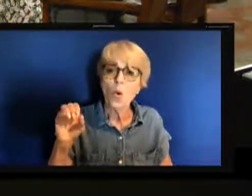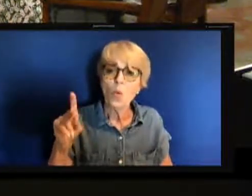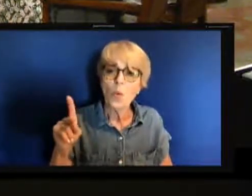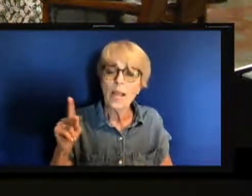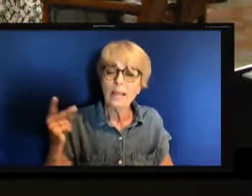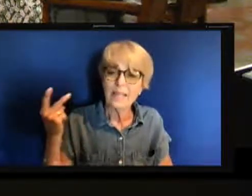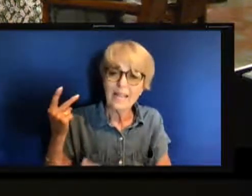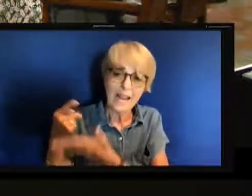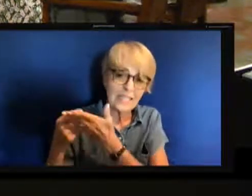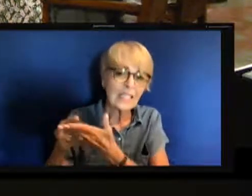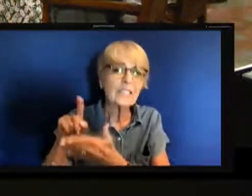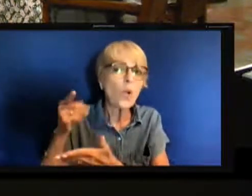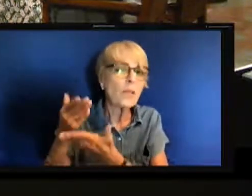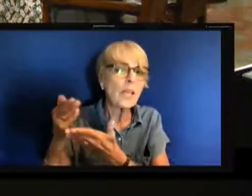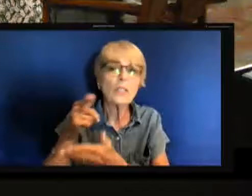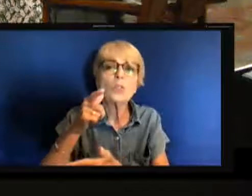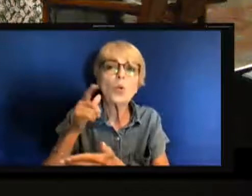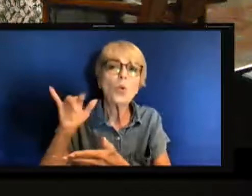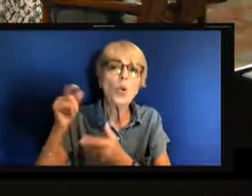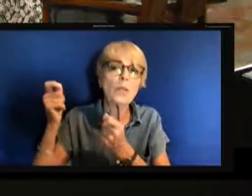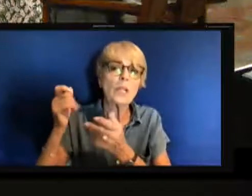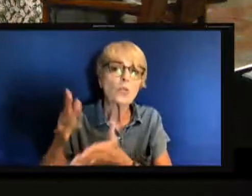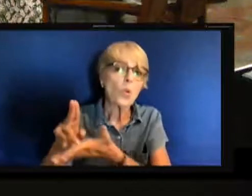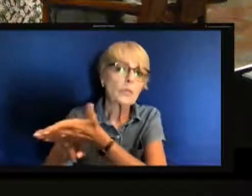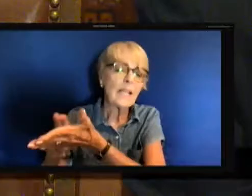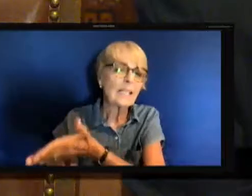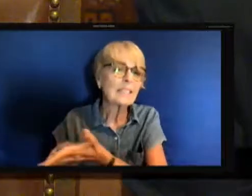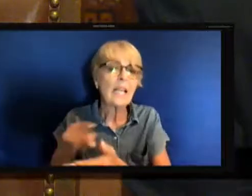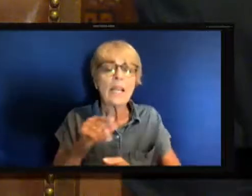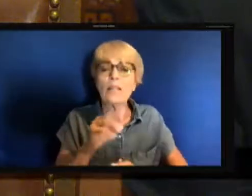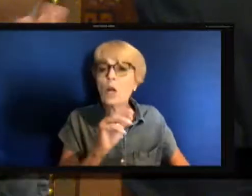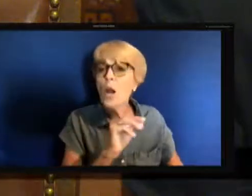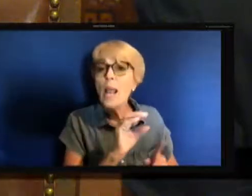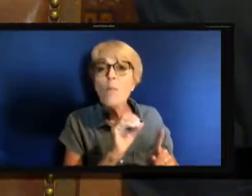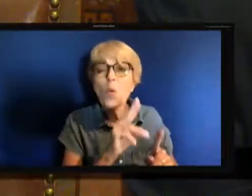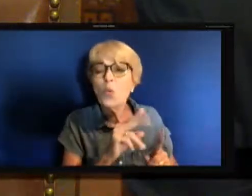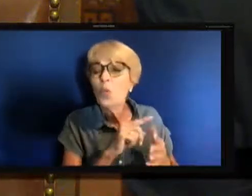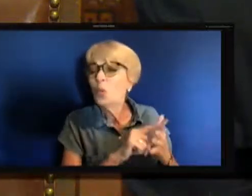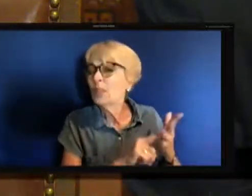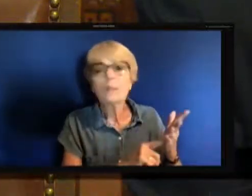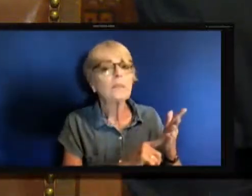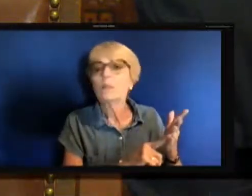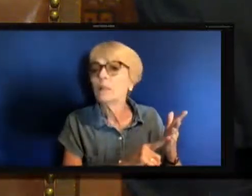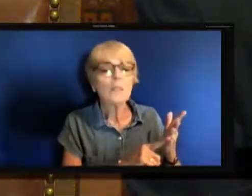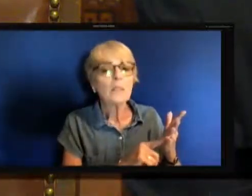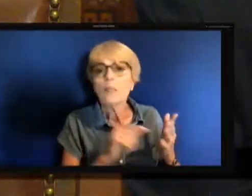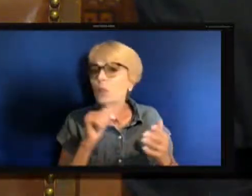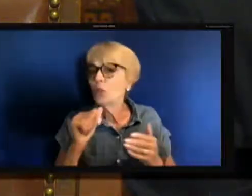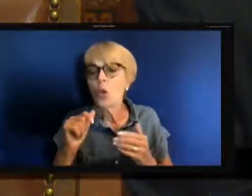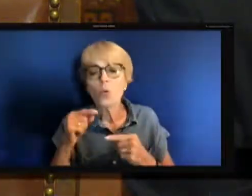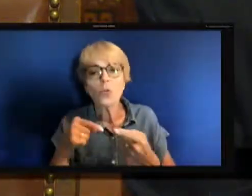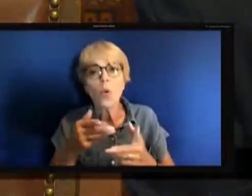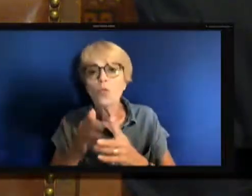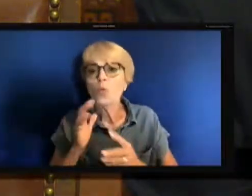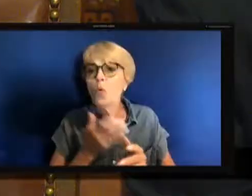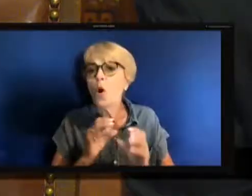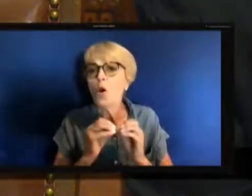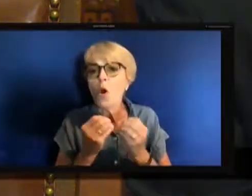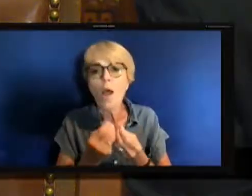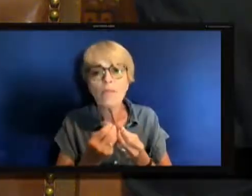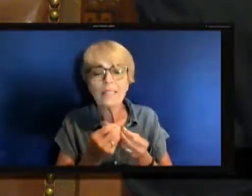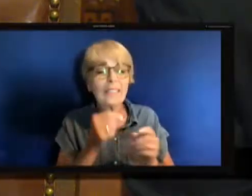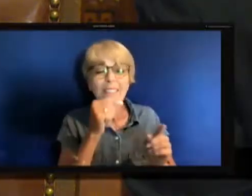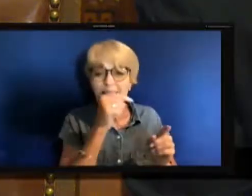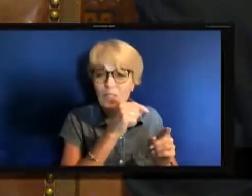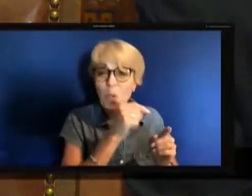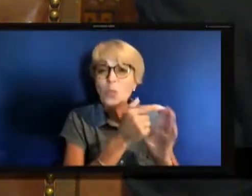signs. So there are MOUs. True. There are things that don't come through our office that are executed legal agreements that